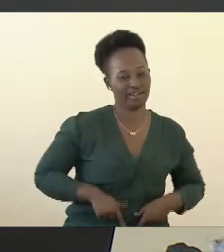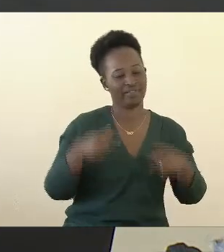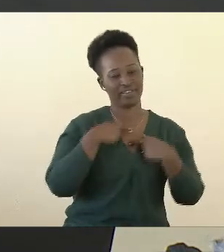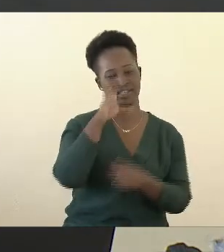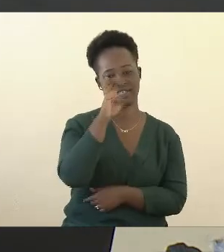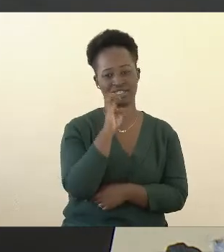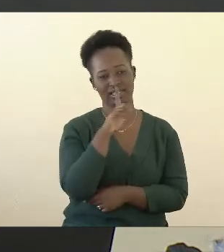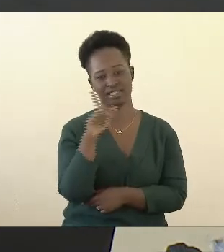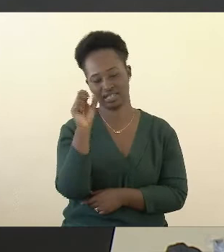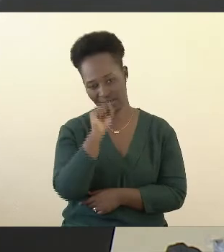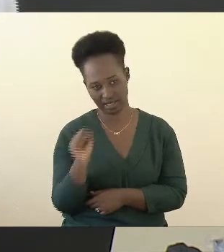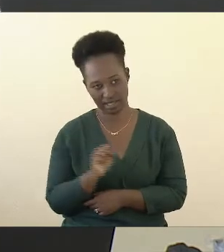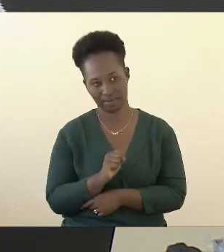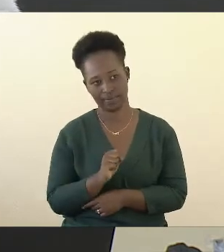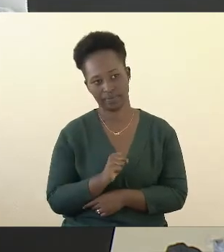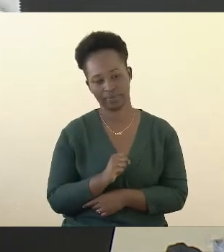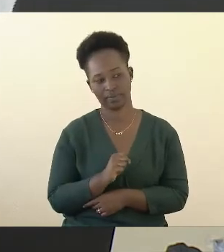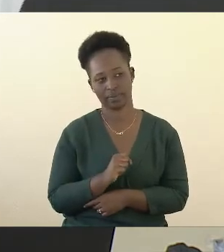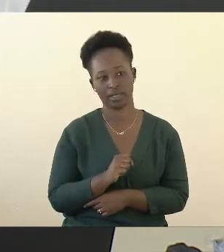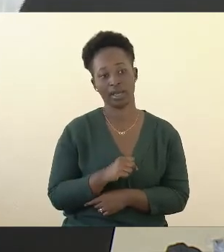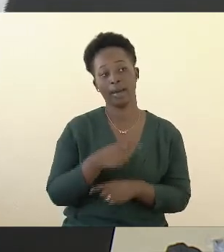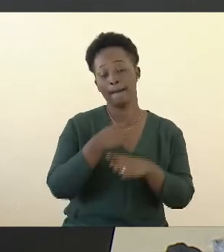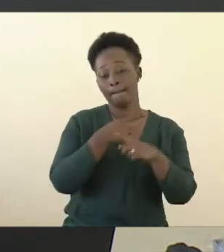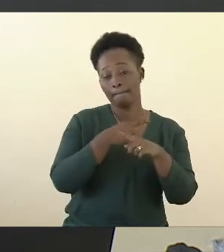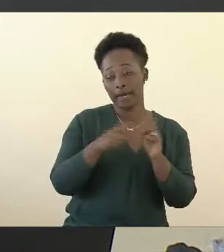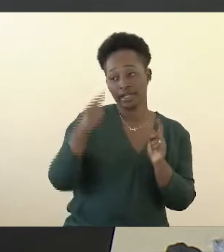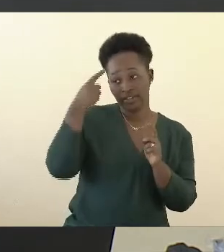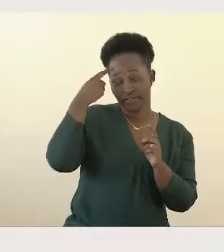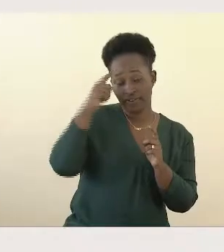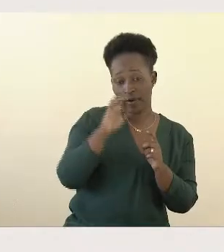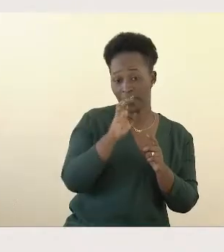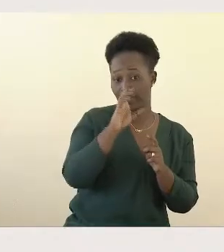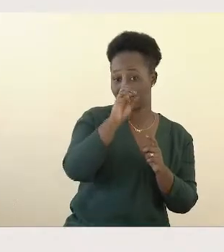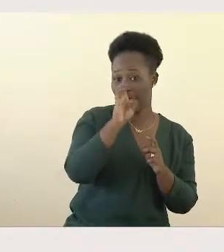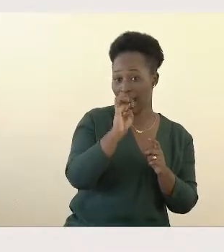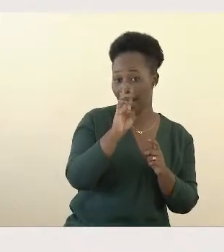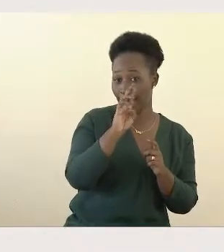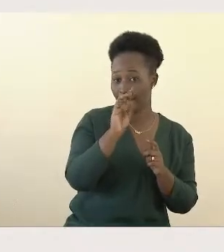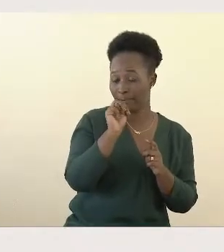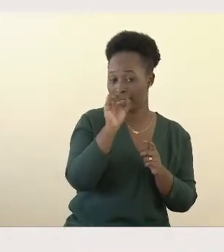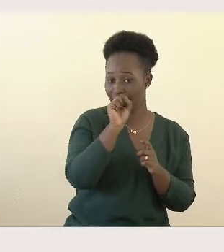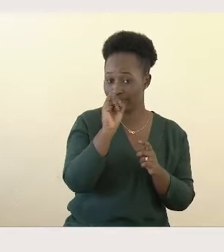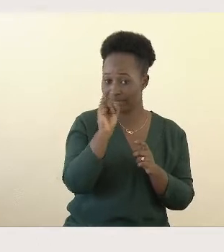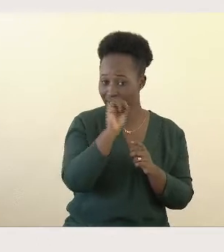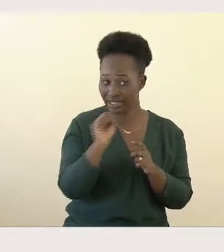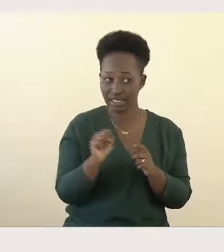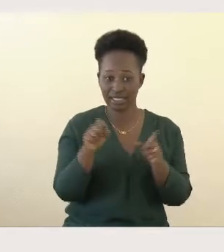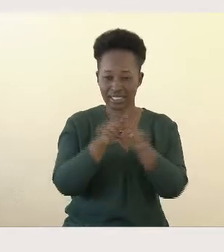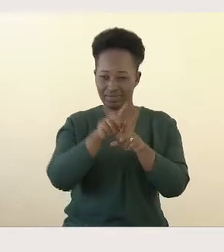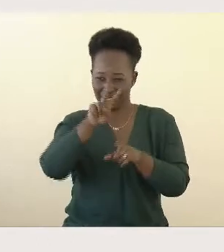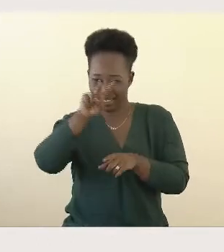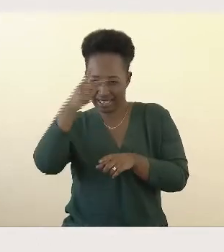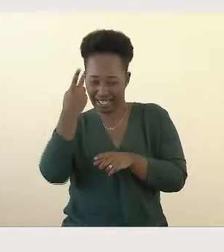epidermis are non-living. They are not living. But for the case of the dermis, which is the second to the